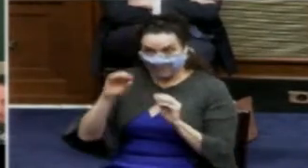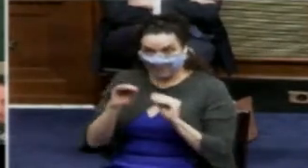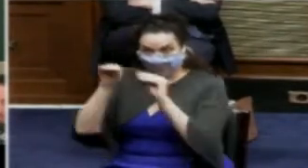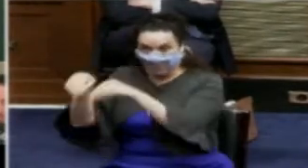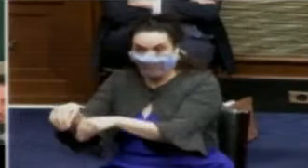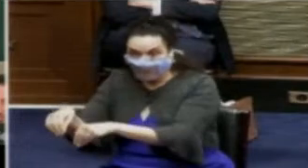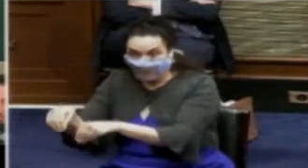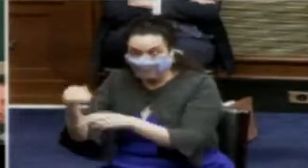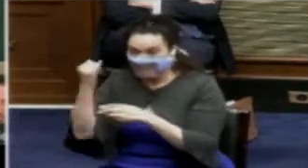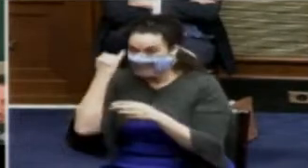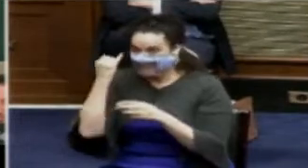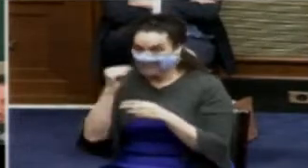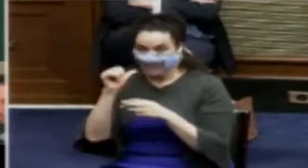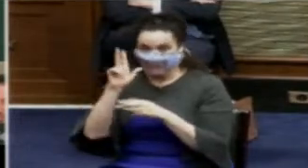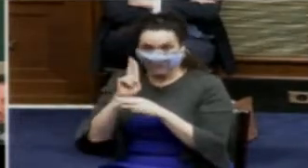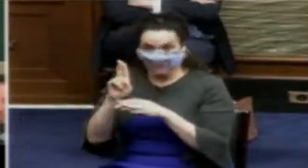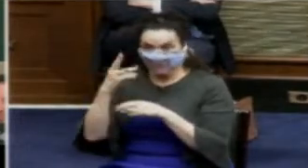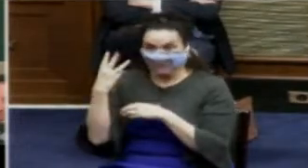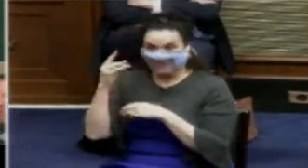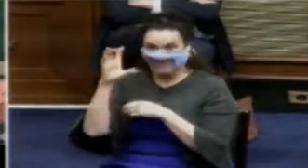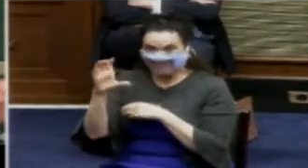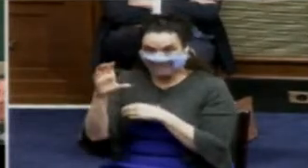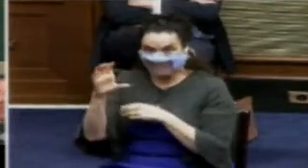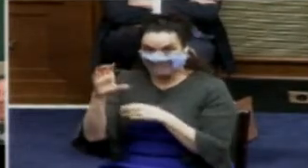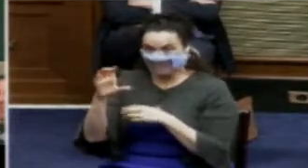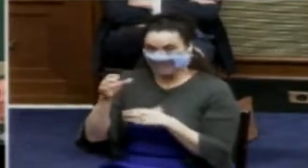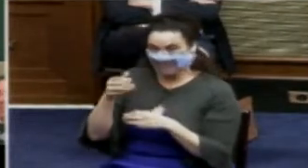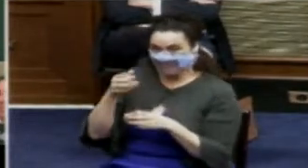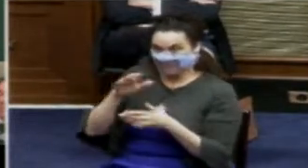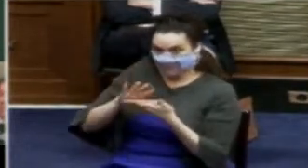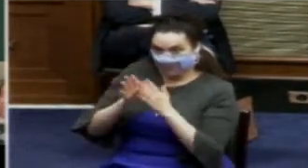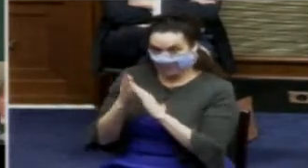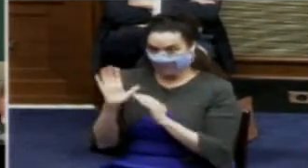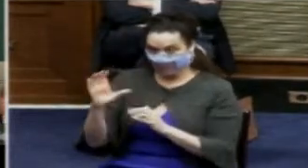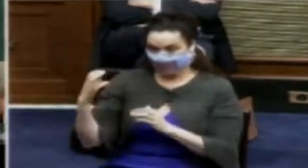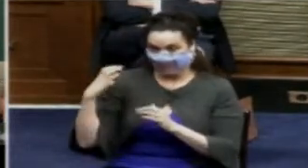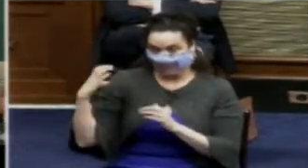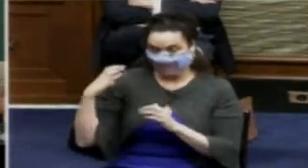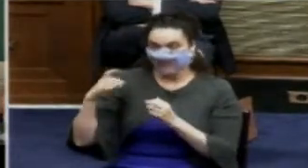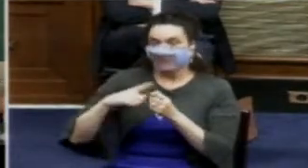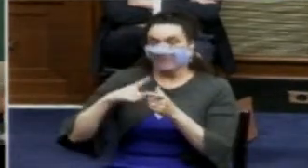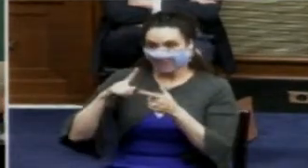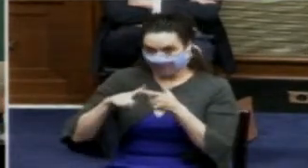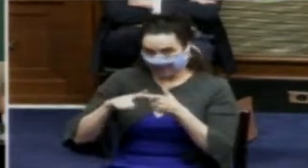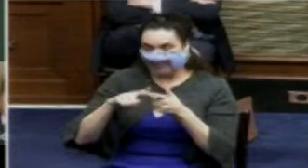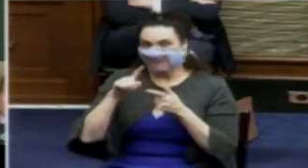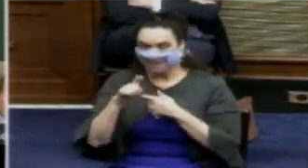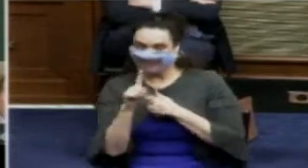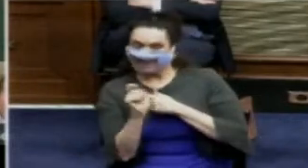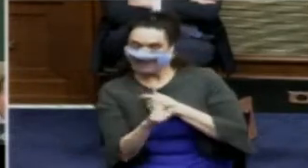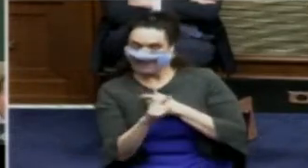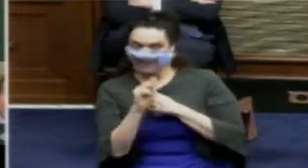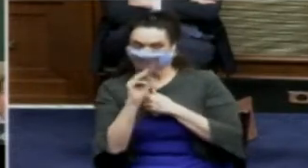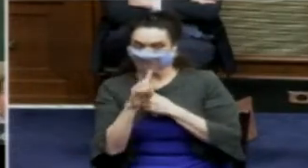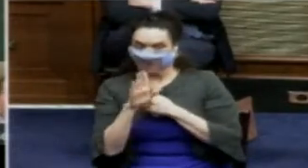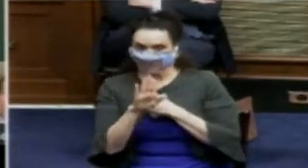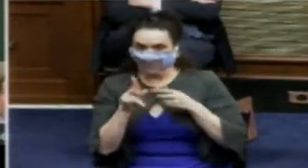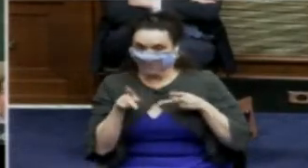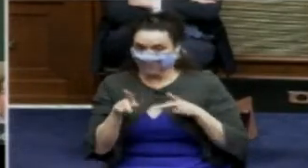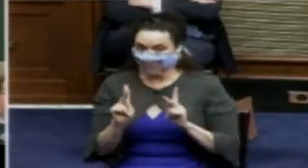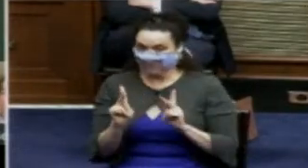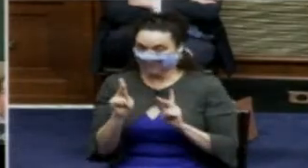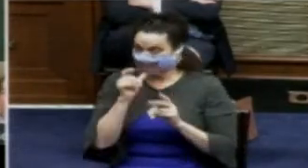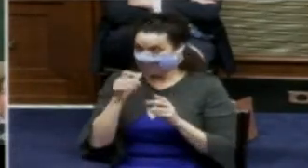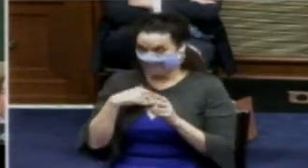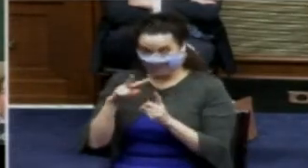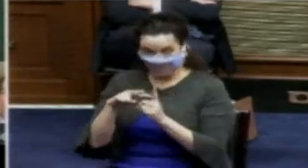for the purpose for which it was ceded, that it would need to seek Maryland's permission. I don't have a view on that